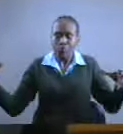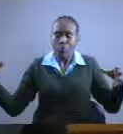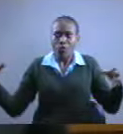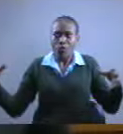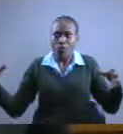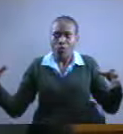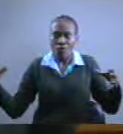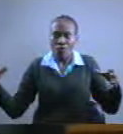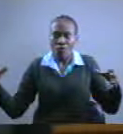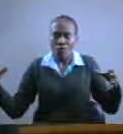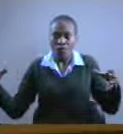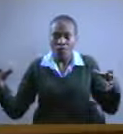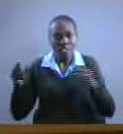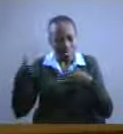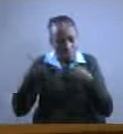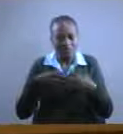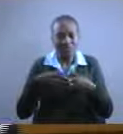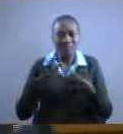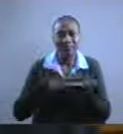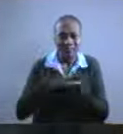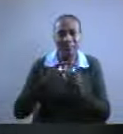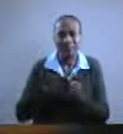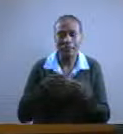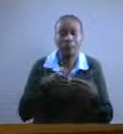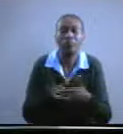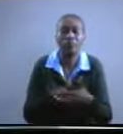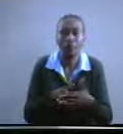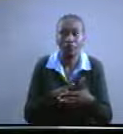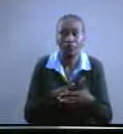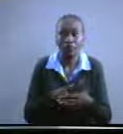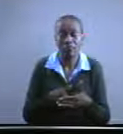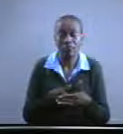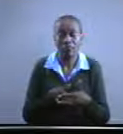Parliament's right to a full debate. I thank you.